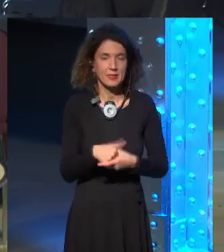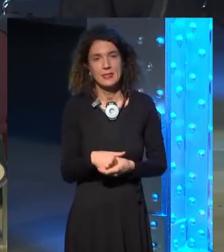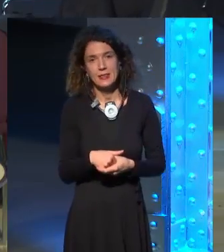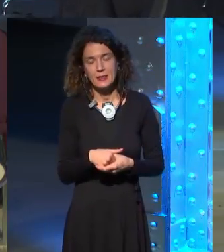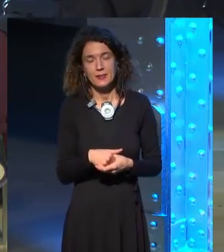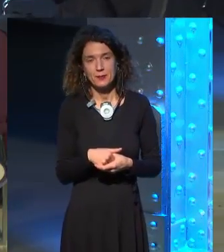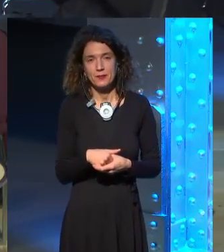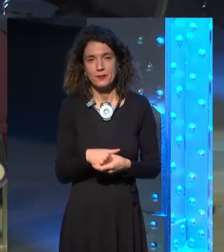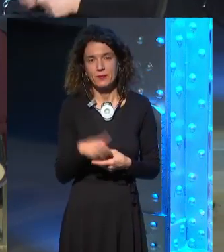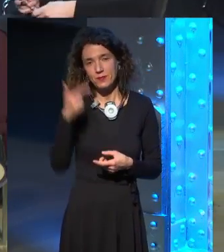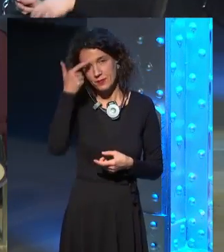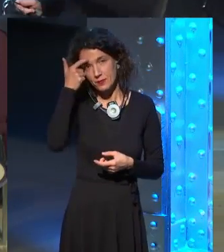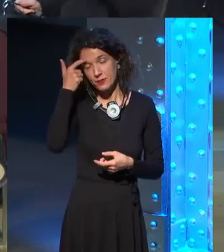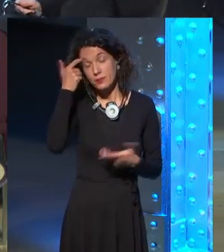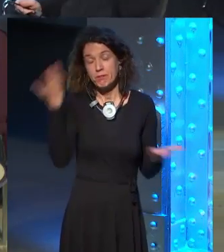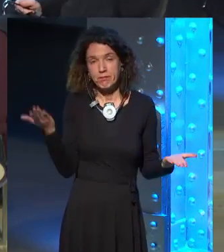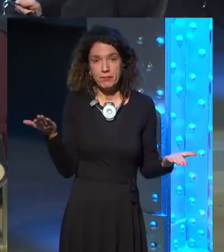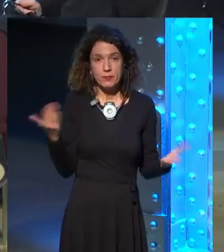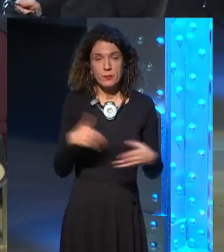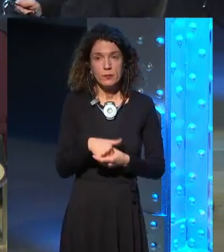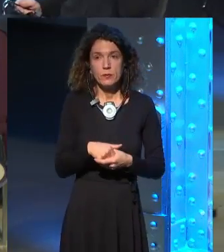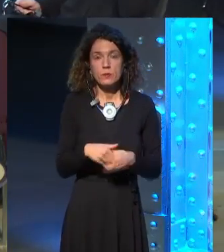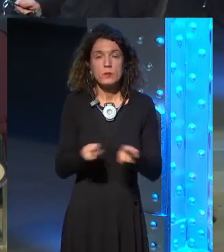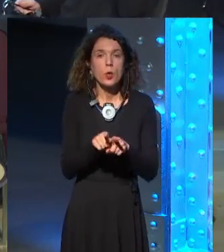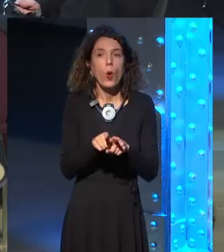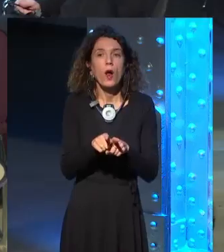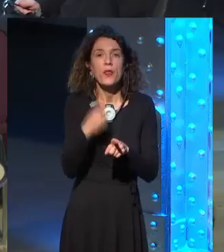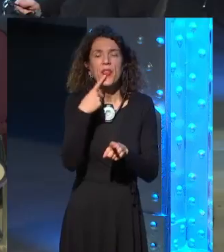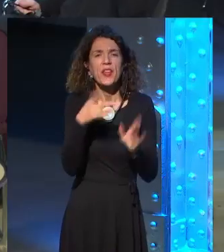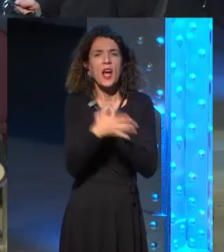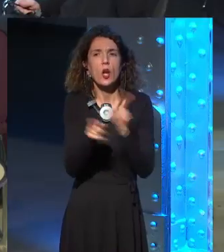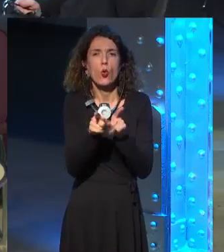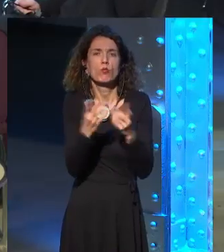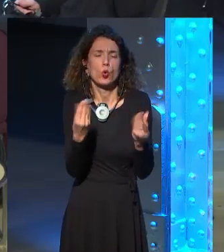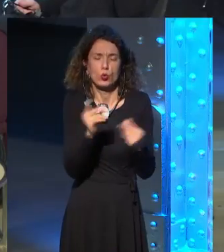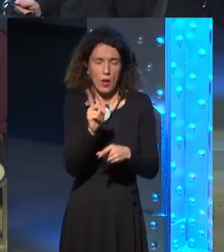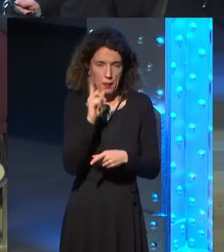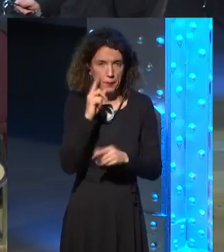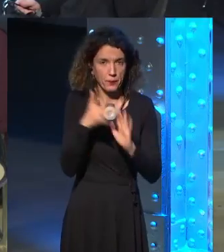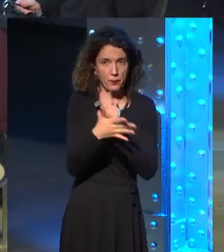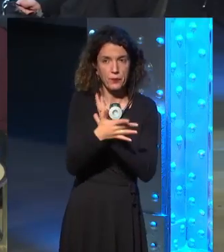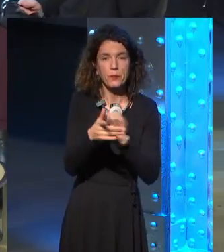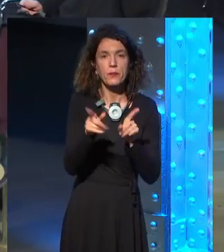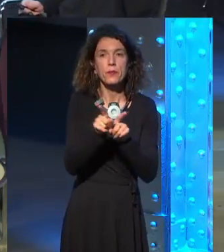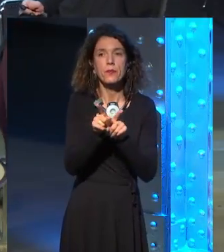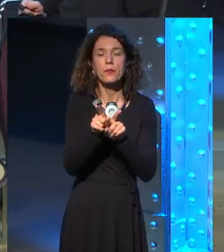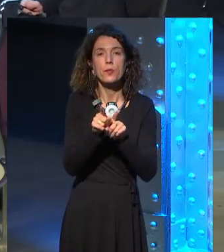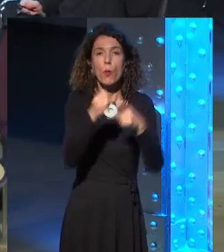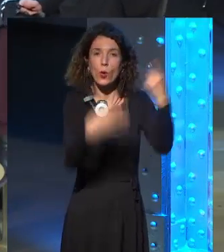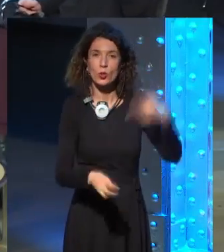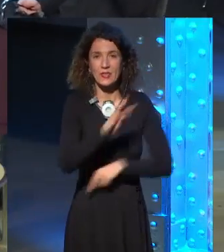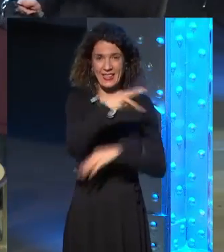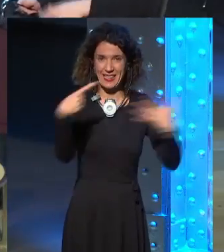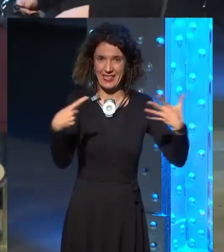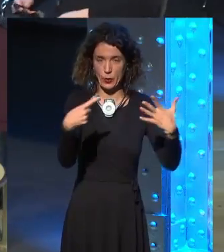I mean, don't beat yourself up too much. I mean, as you mentioned earlier, you are ranking 36 out of 156